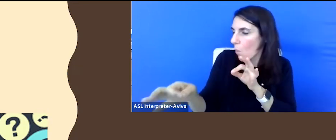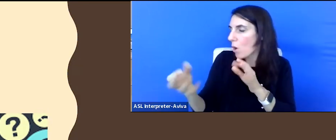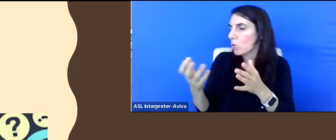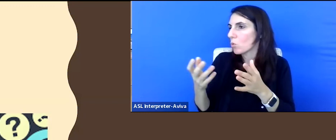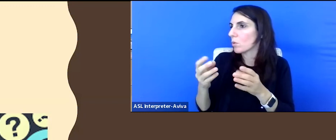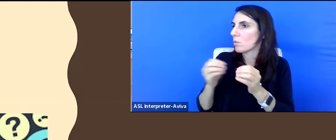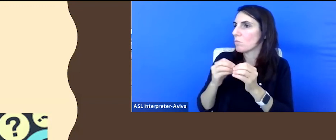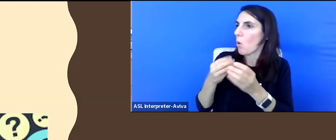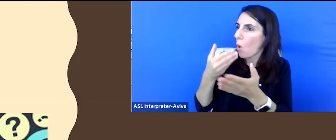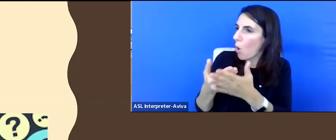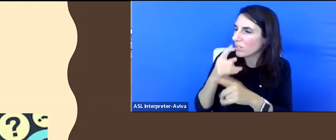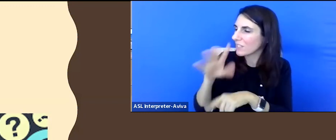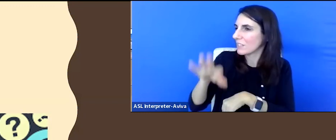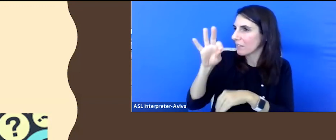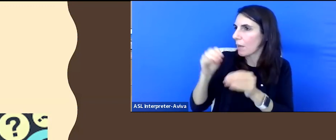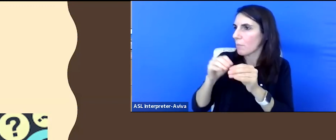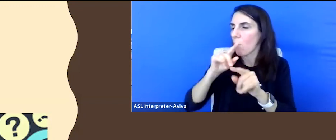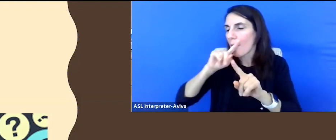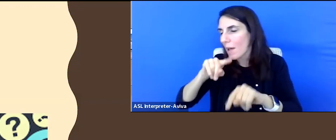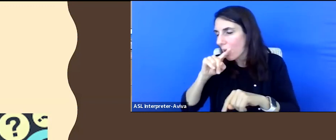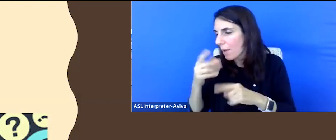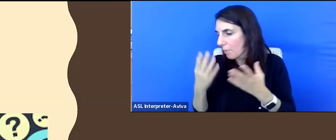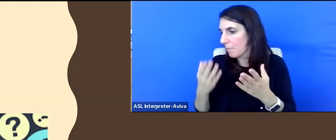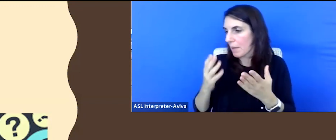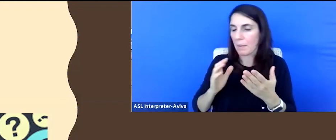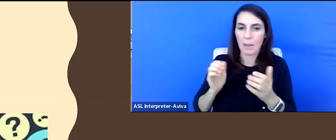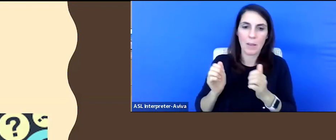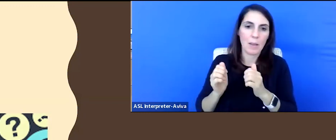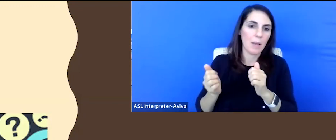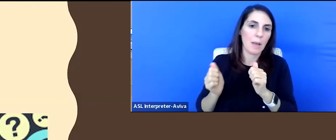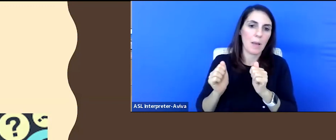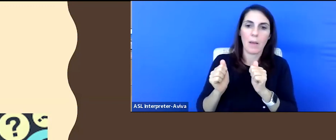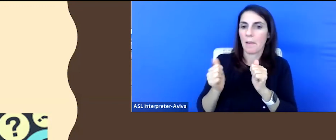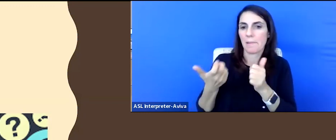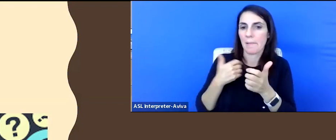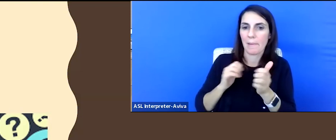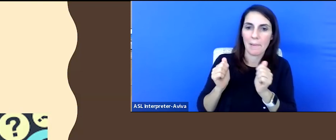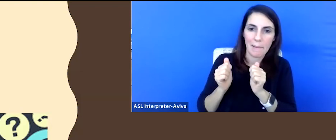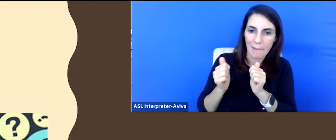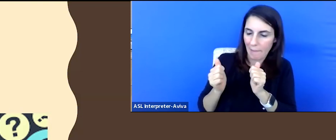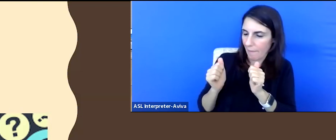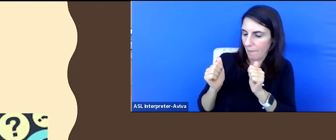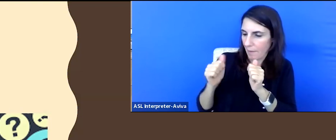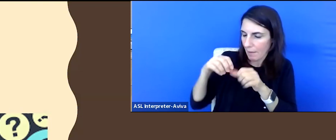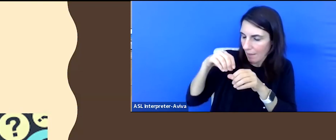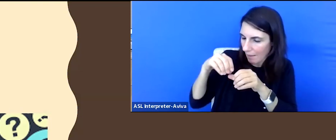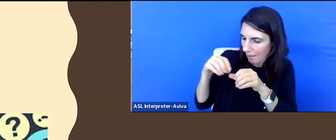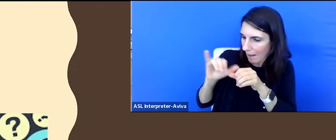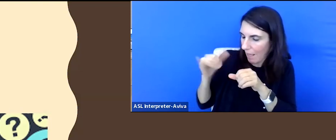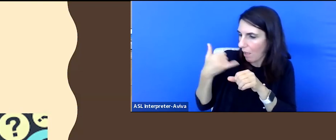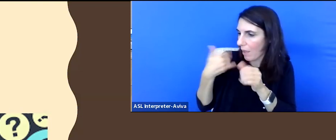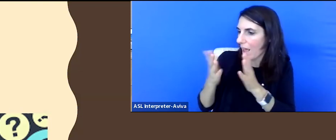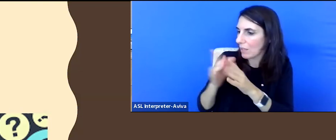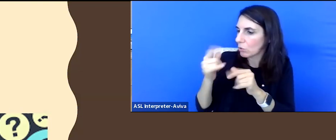county or using other partners like our Miami 211, which is like a sister to 311, but